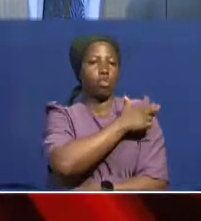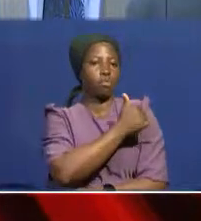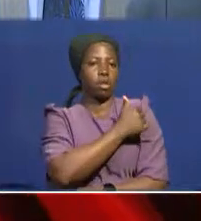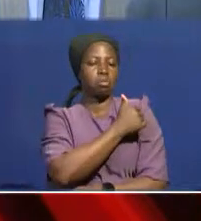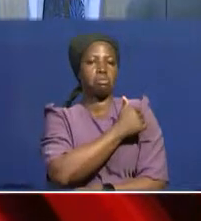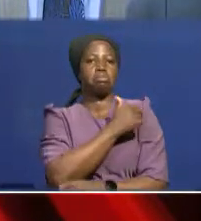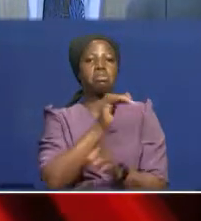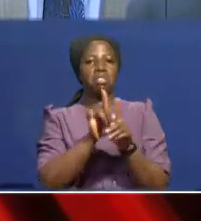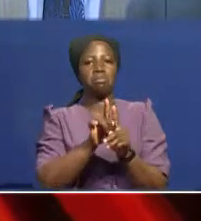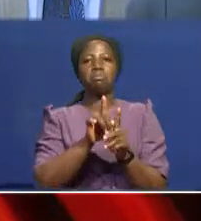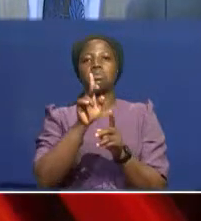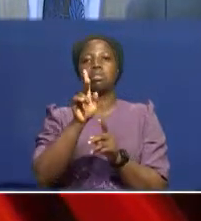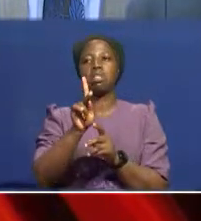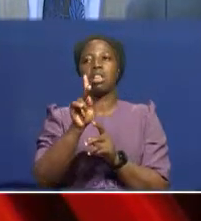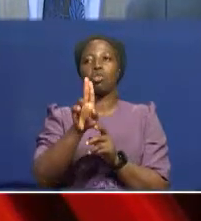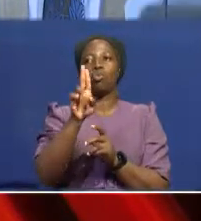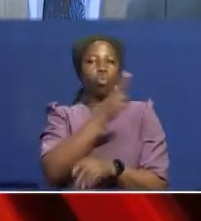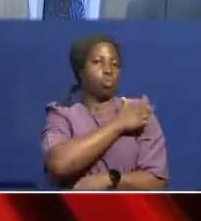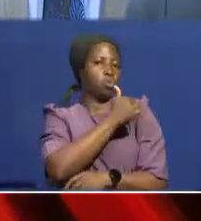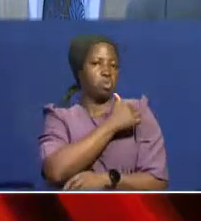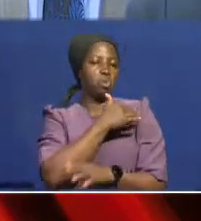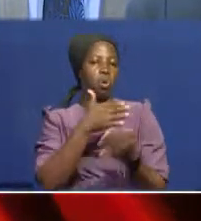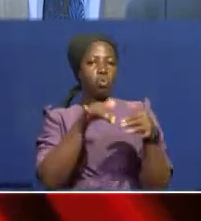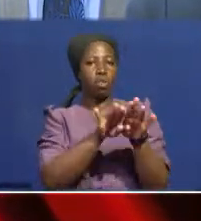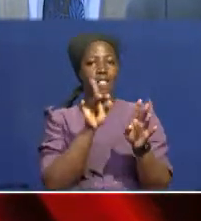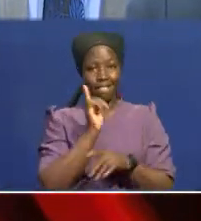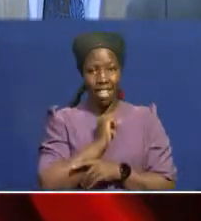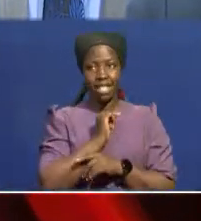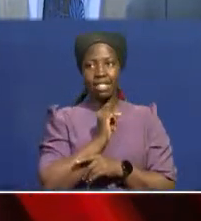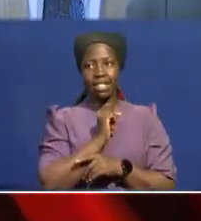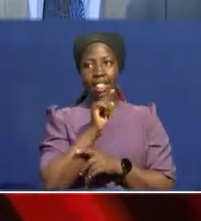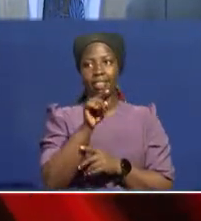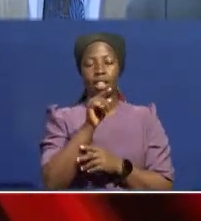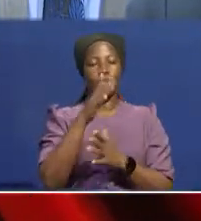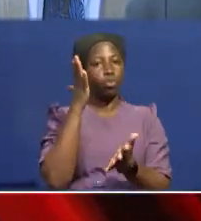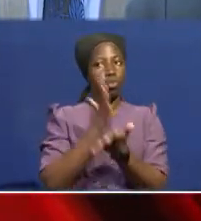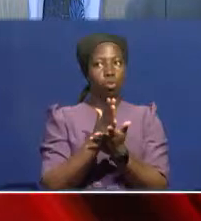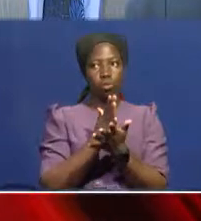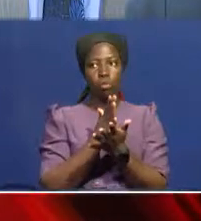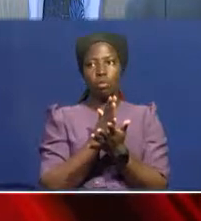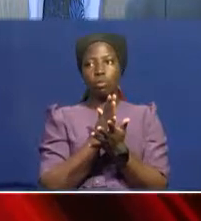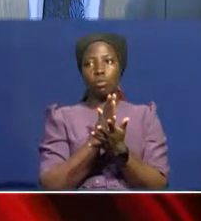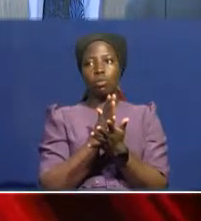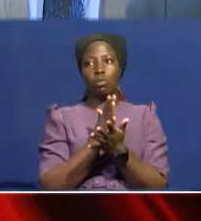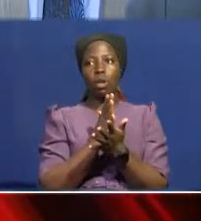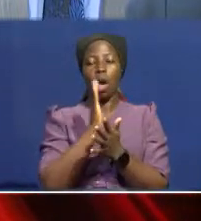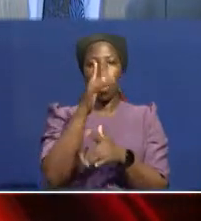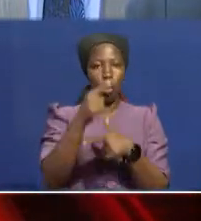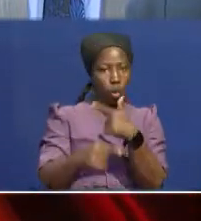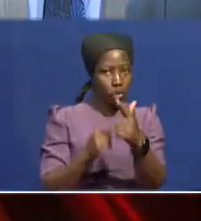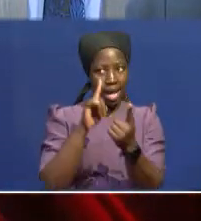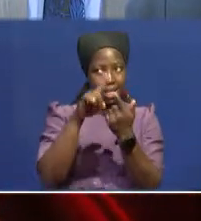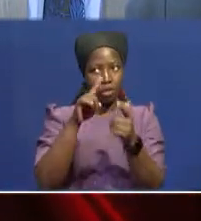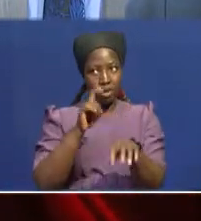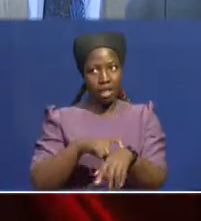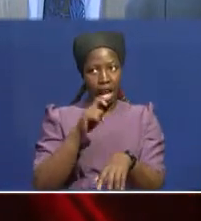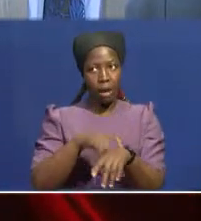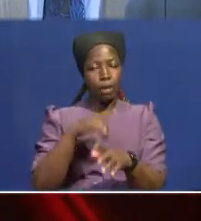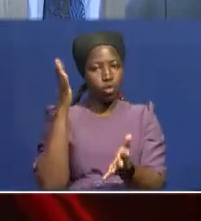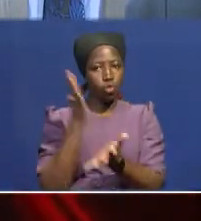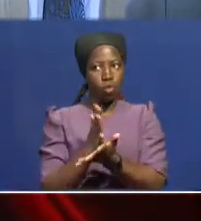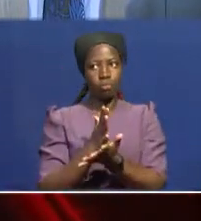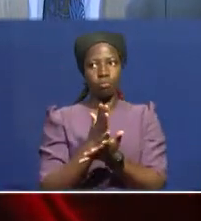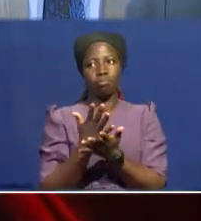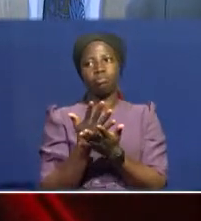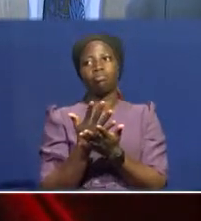And that is the reality. And this will continue until the KUTTRH stops the casualization of doctors, yes, where doctors are being